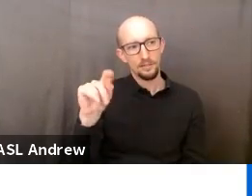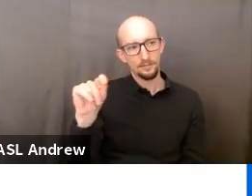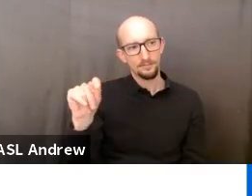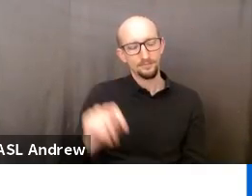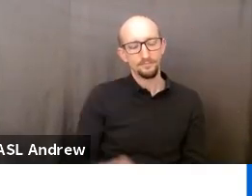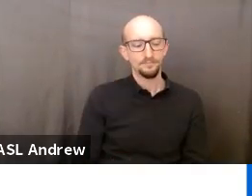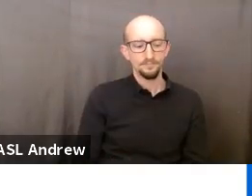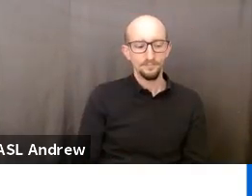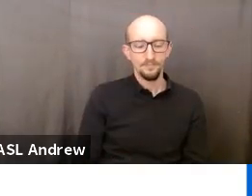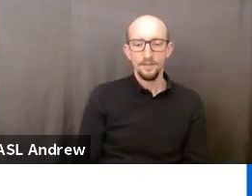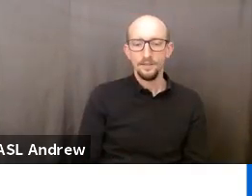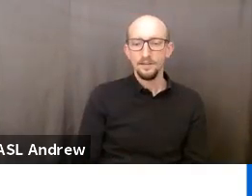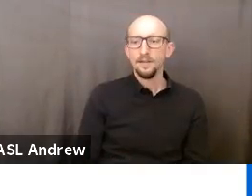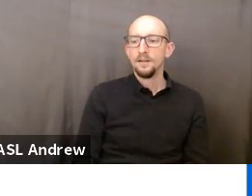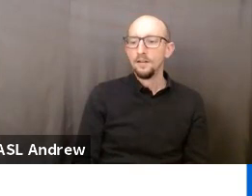So I think